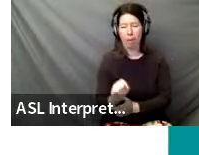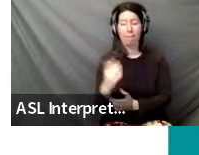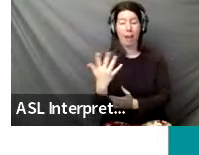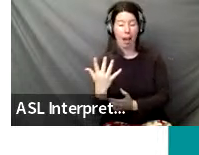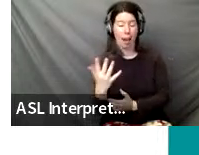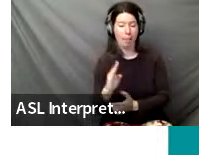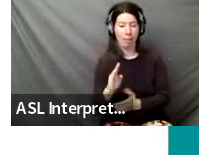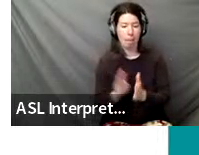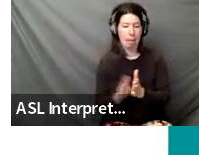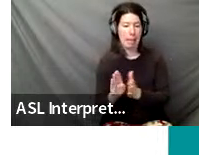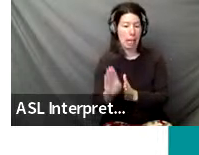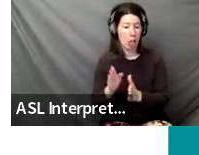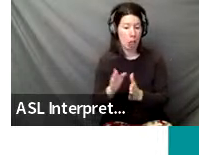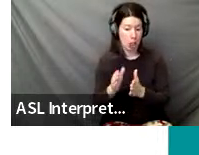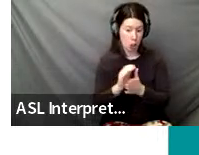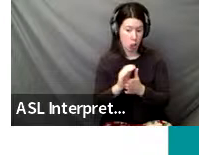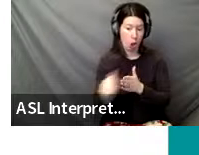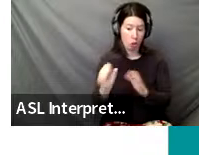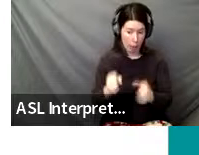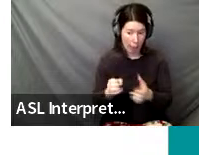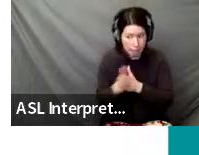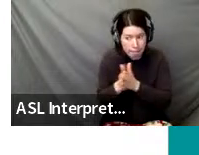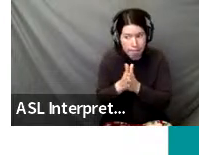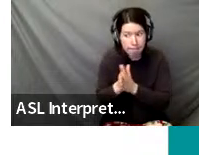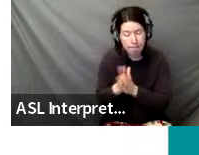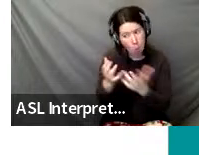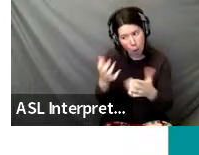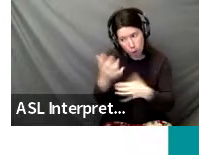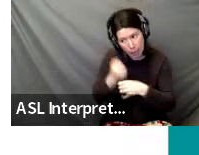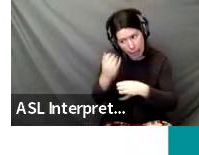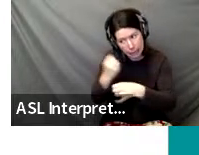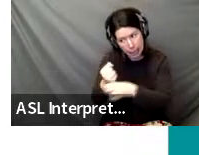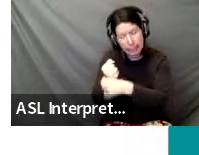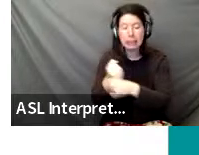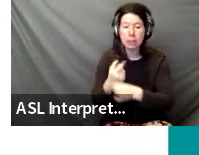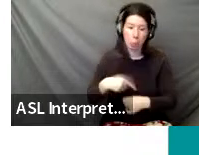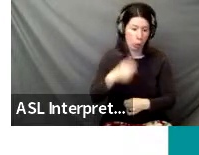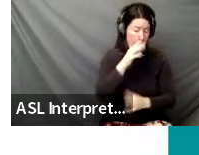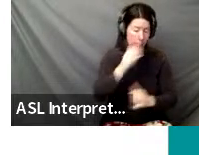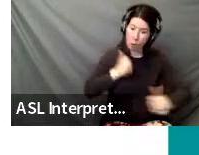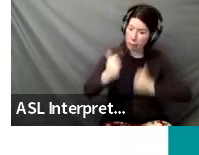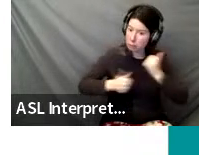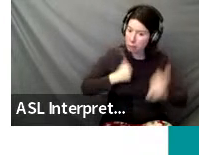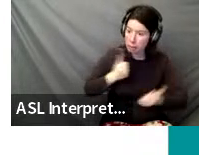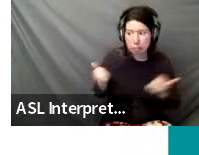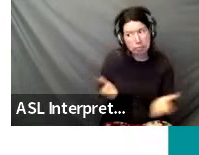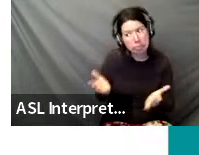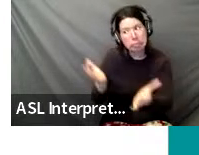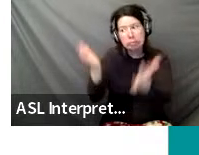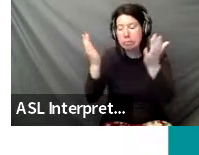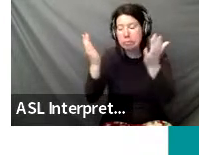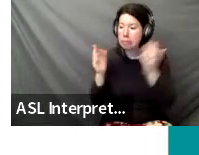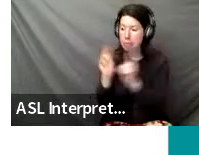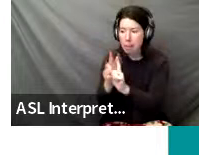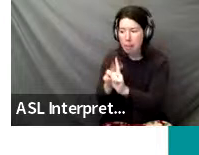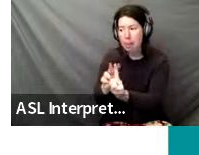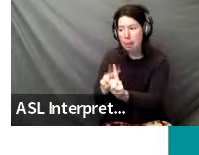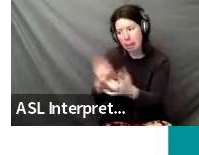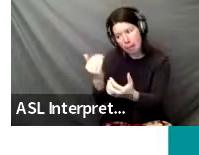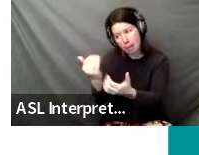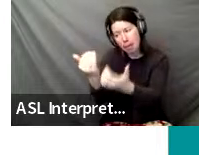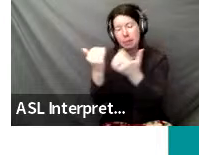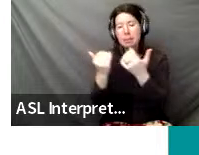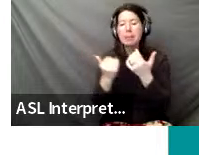pursue. And so, as I said, we're going to be really aggressive and try to push toward, kind of the right end of those ranges so that we